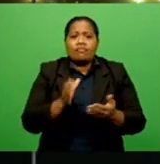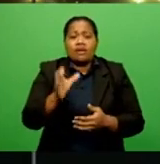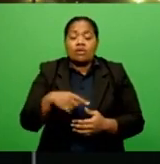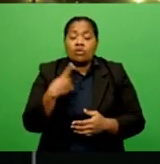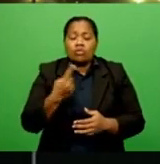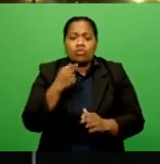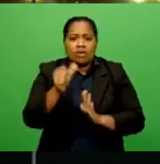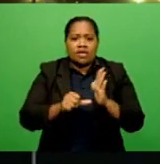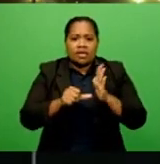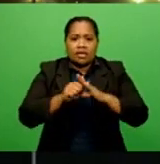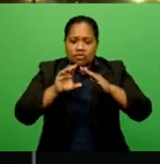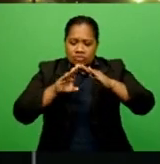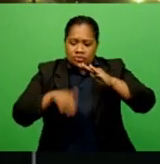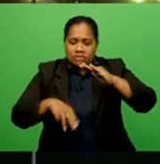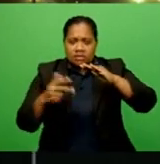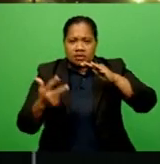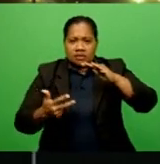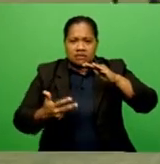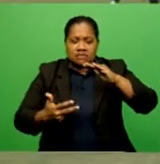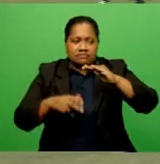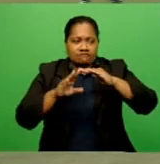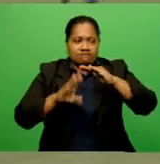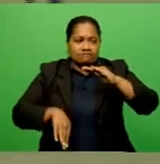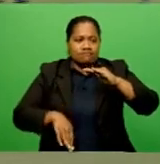18. Menina Rakautonga reports.